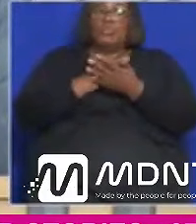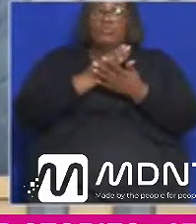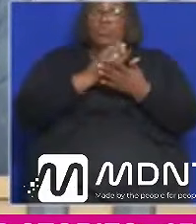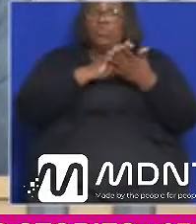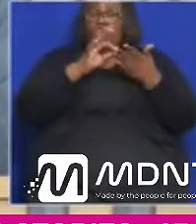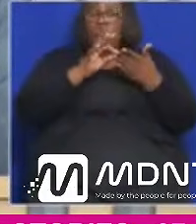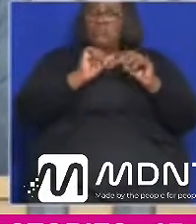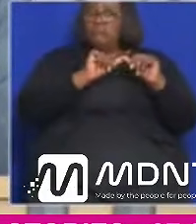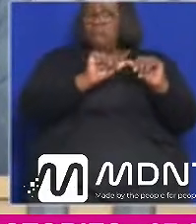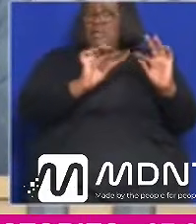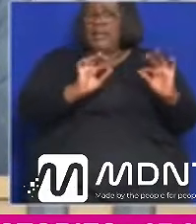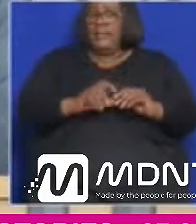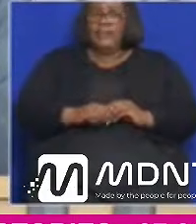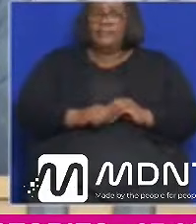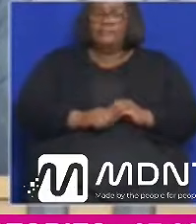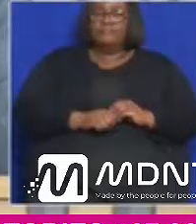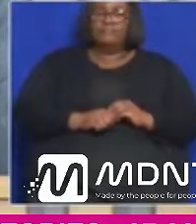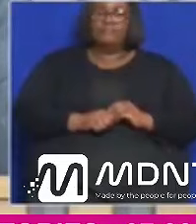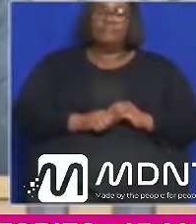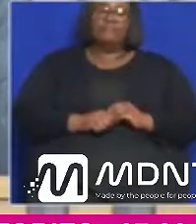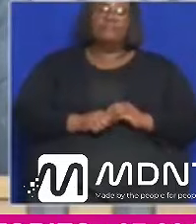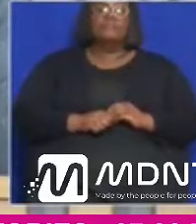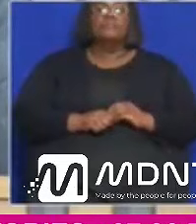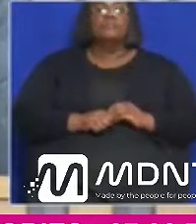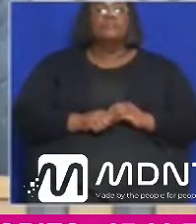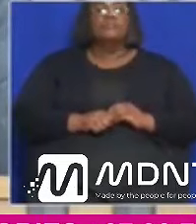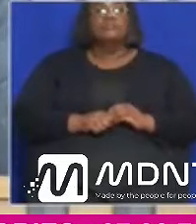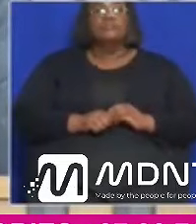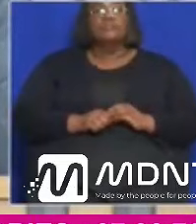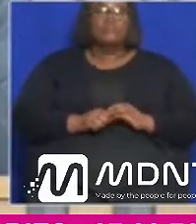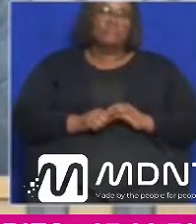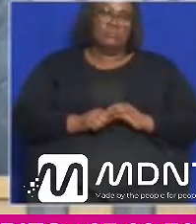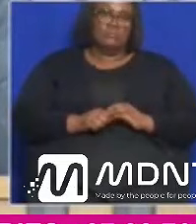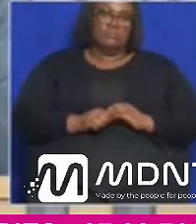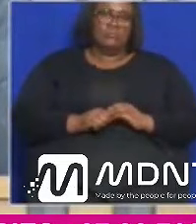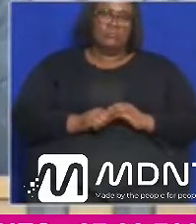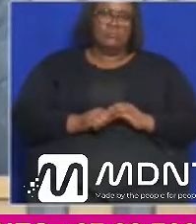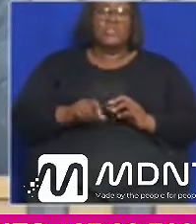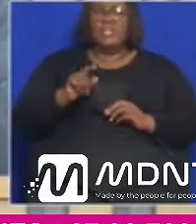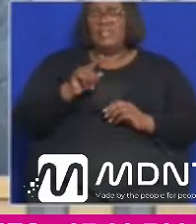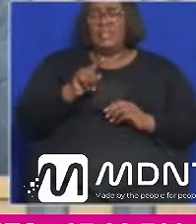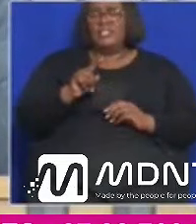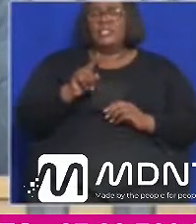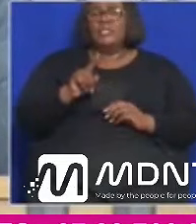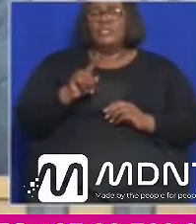money? Yes. Okay, so was this in a bid to support your